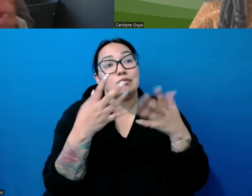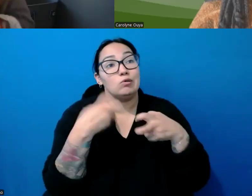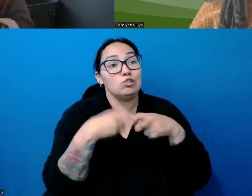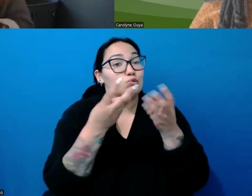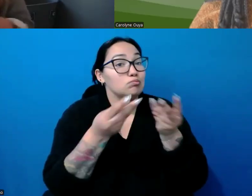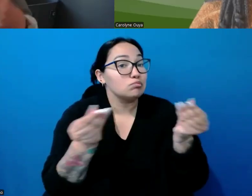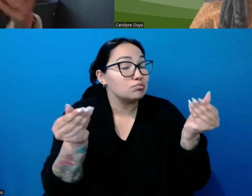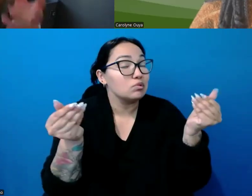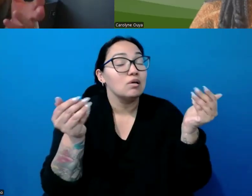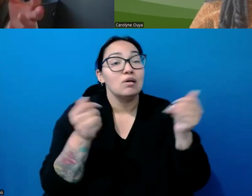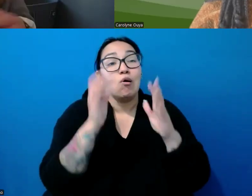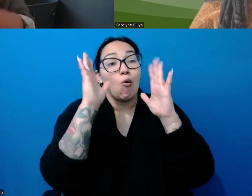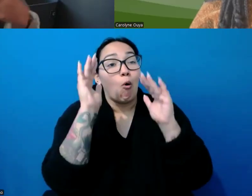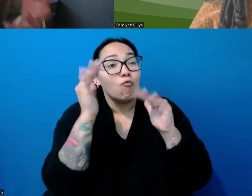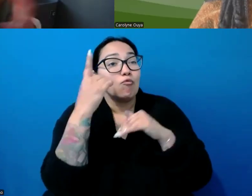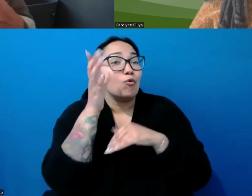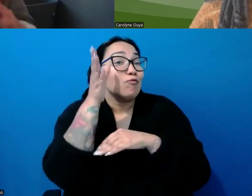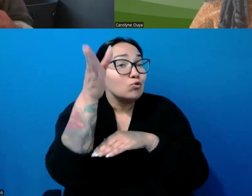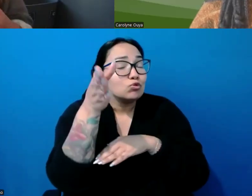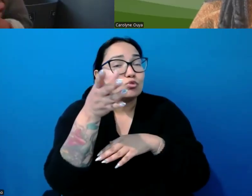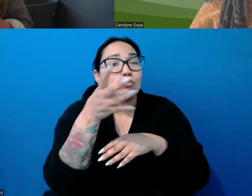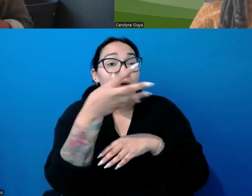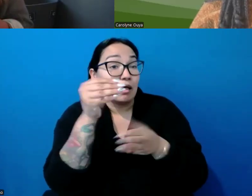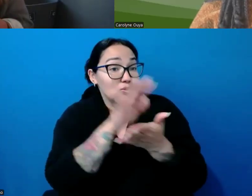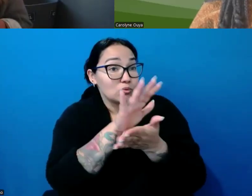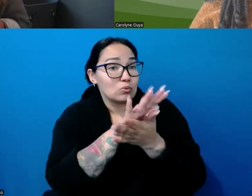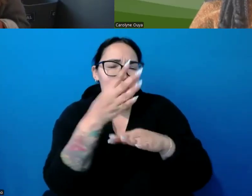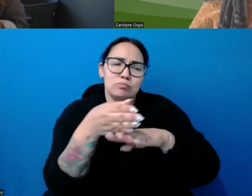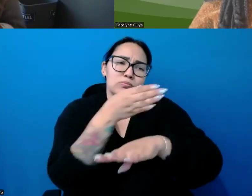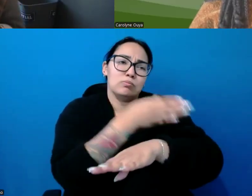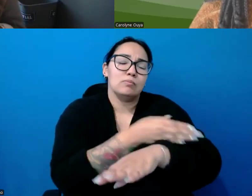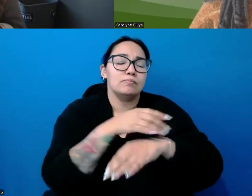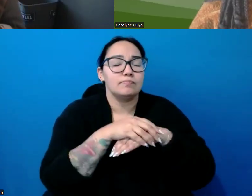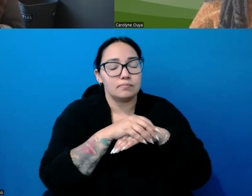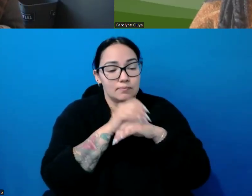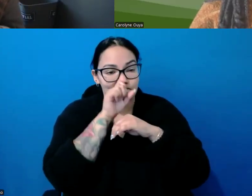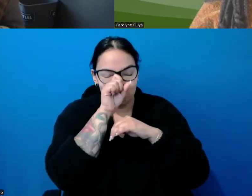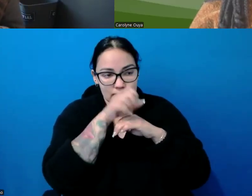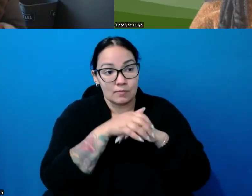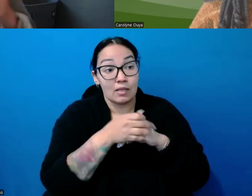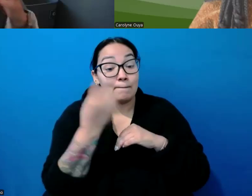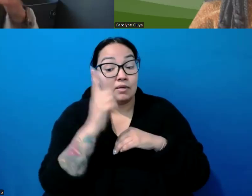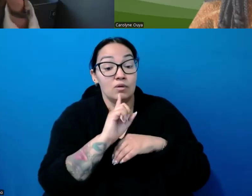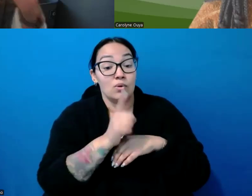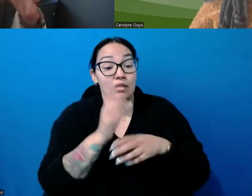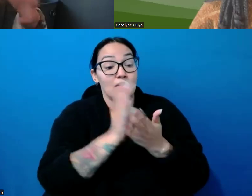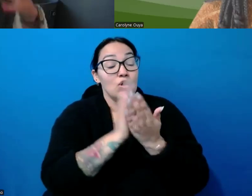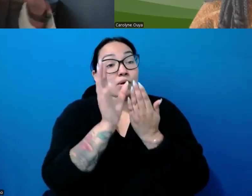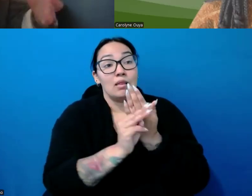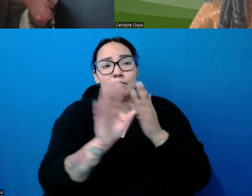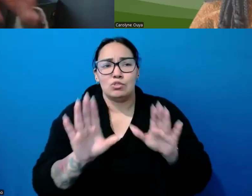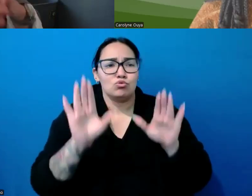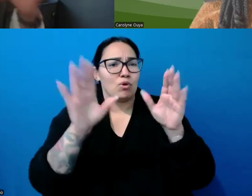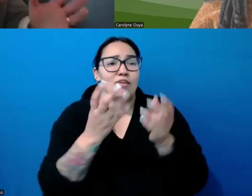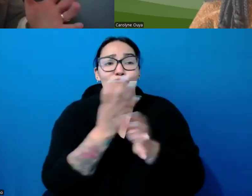their hopefulness about their future and school have improved. But really, the curriculum is great and